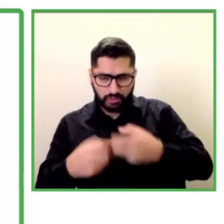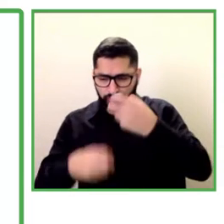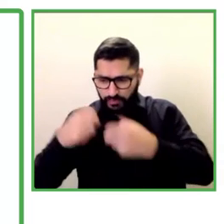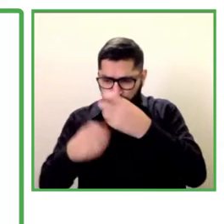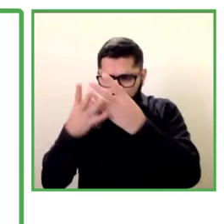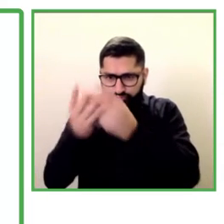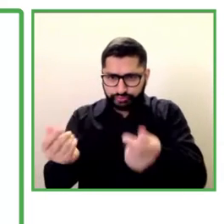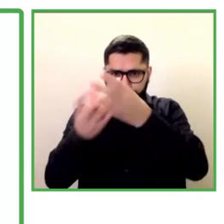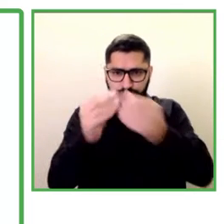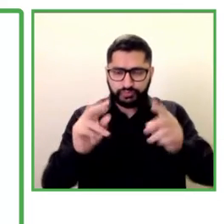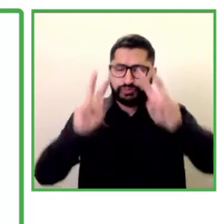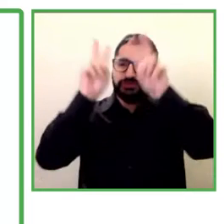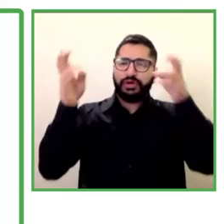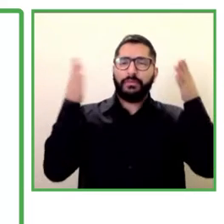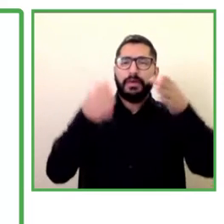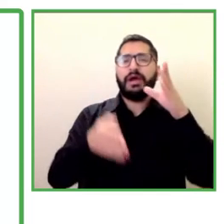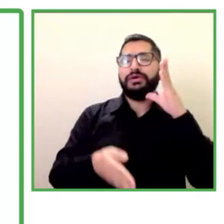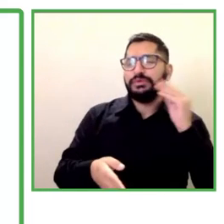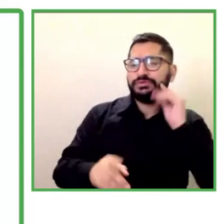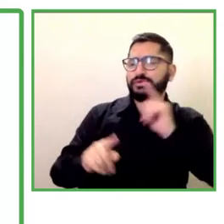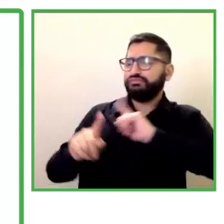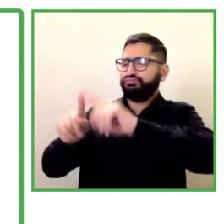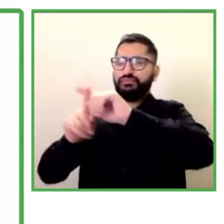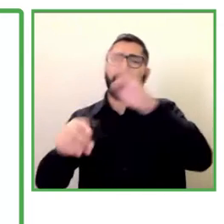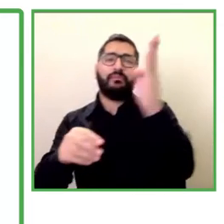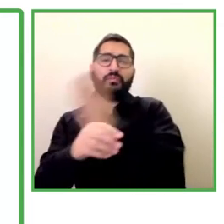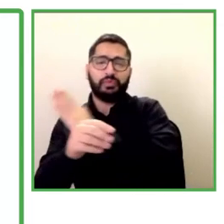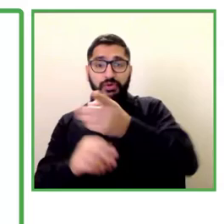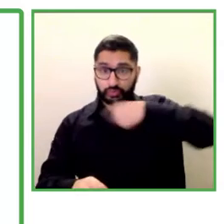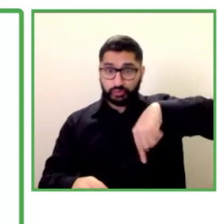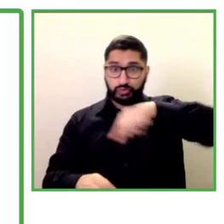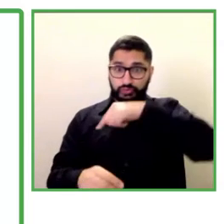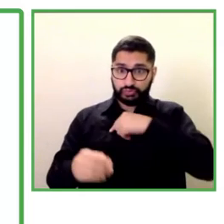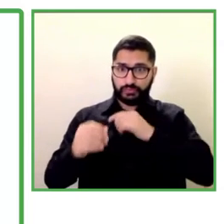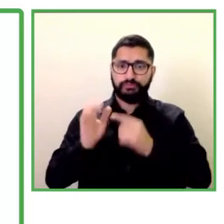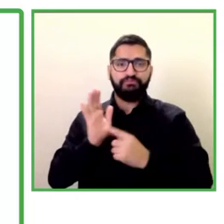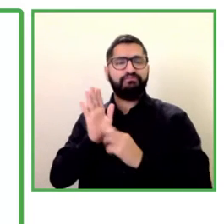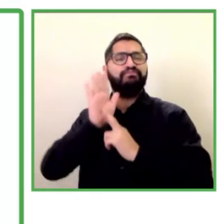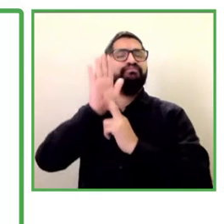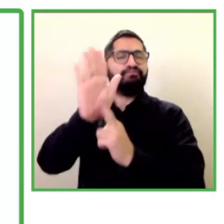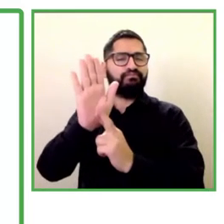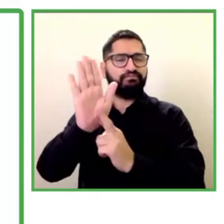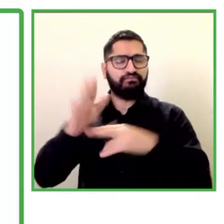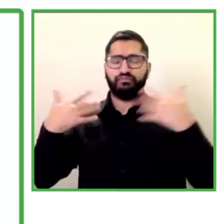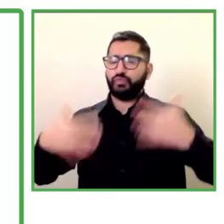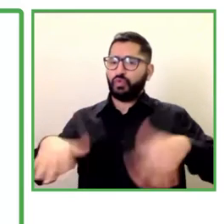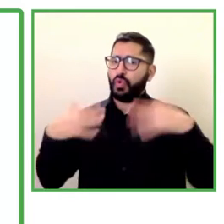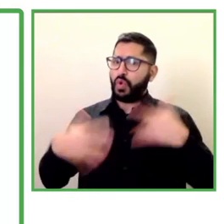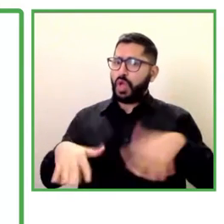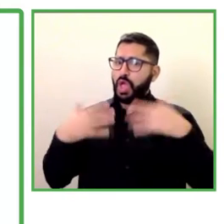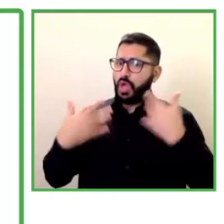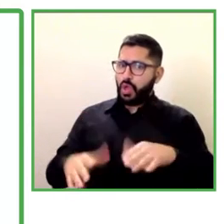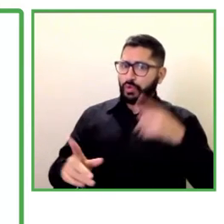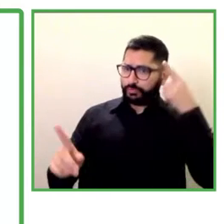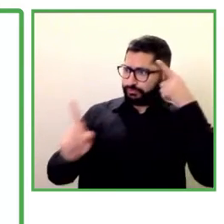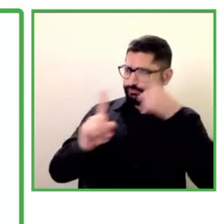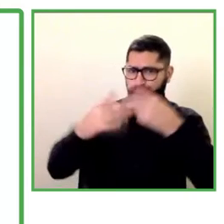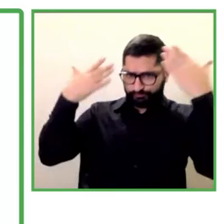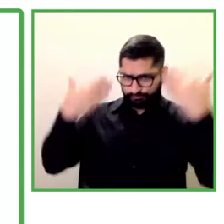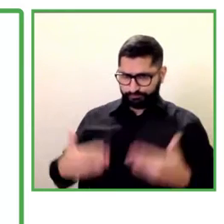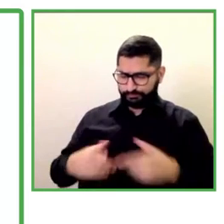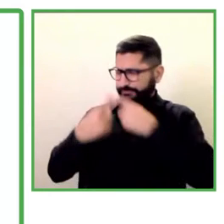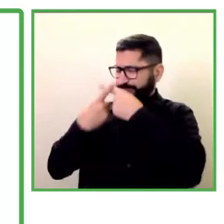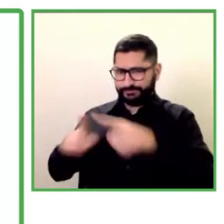solution to the immediate needs, because we represent a different figure to the ones existing